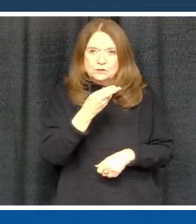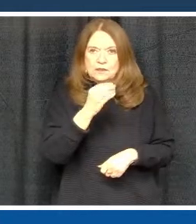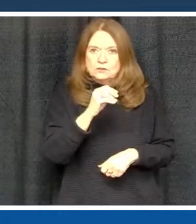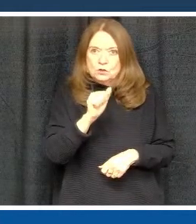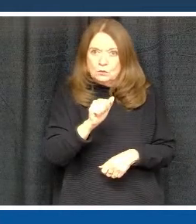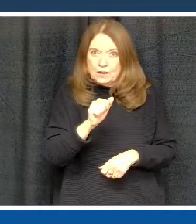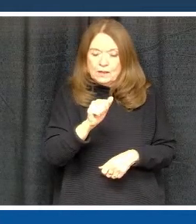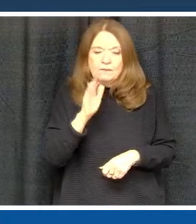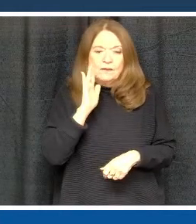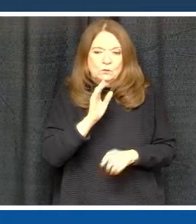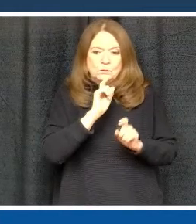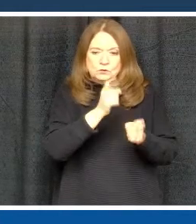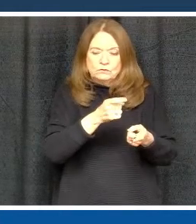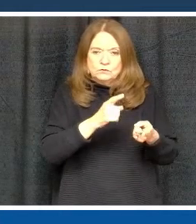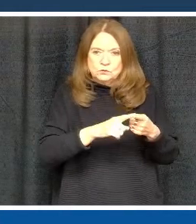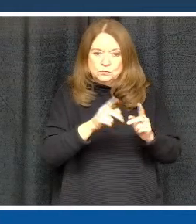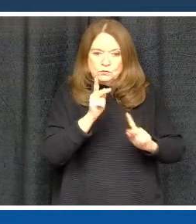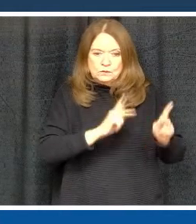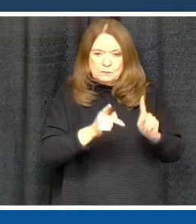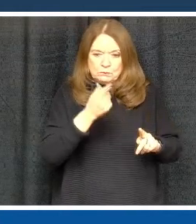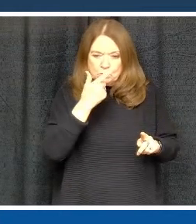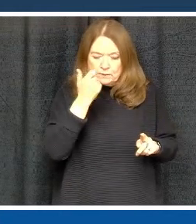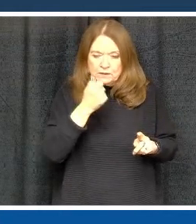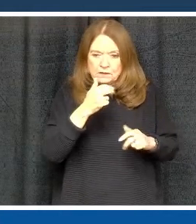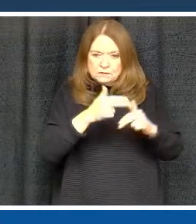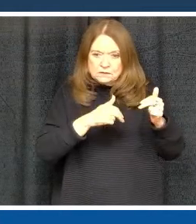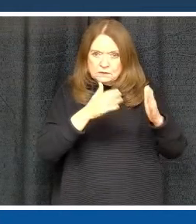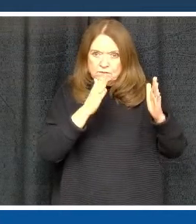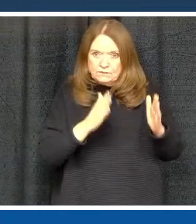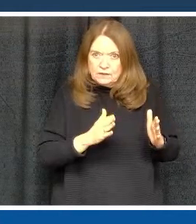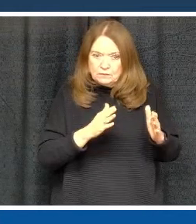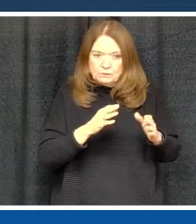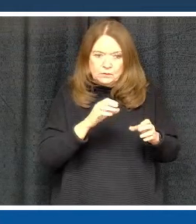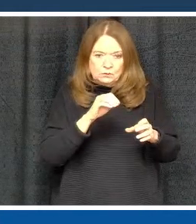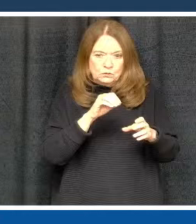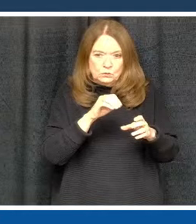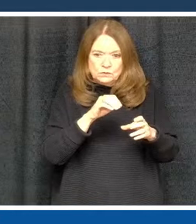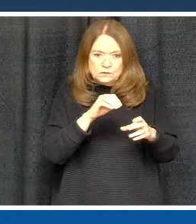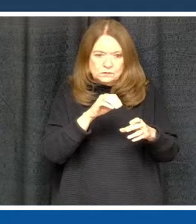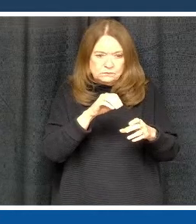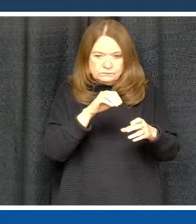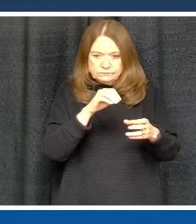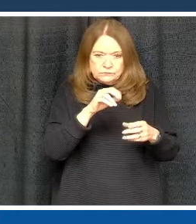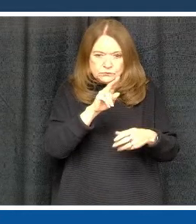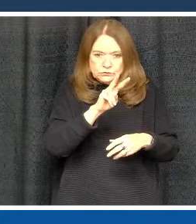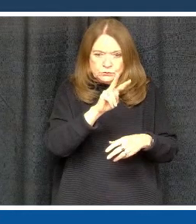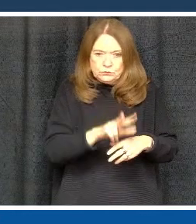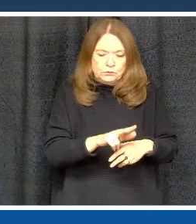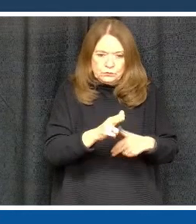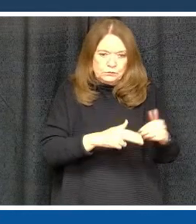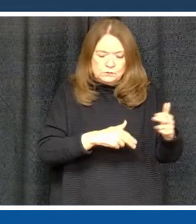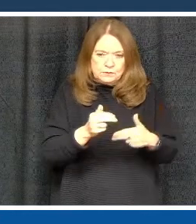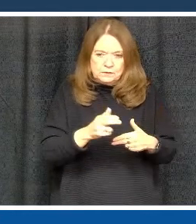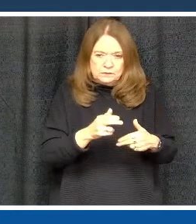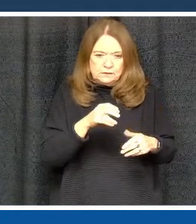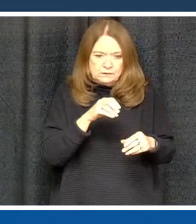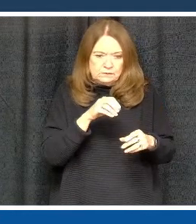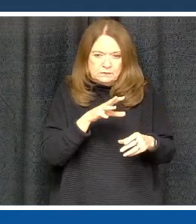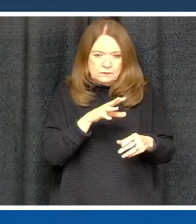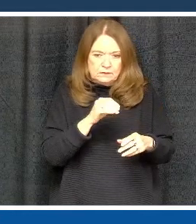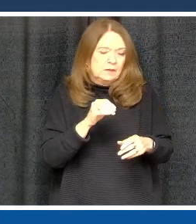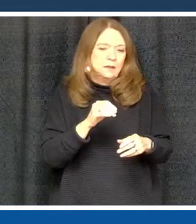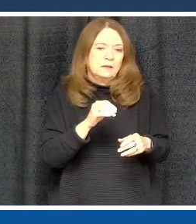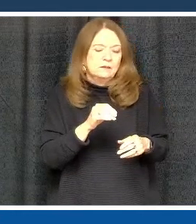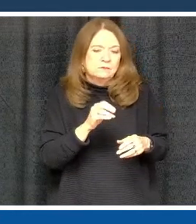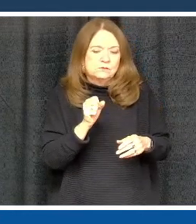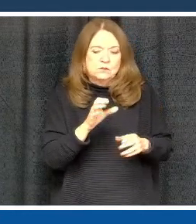that it was going to be turned over to the residents because the developer was in 2/3 of building whatever it is and in their development. And so